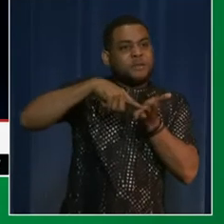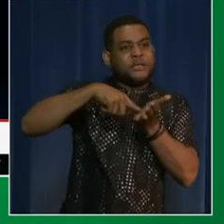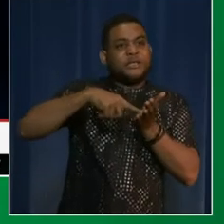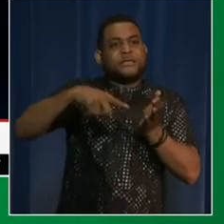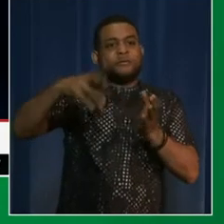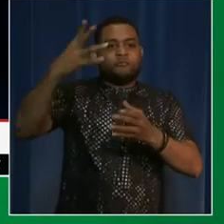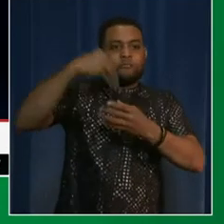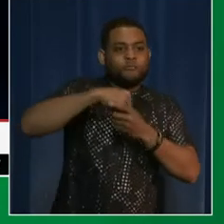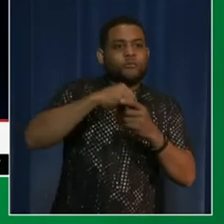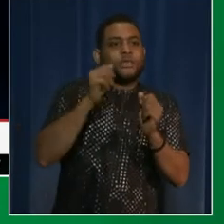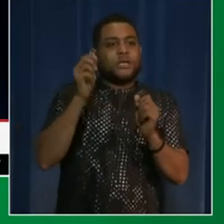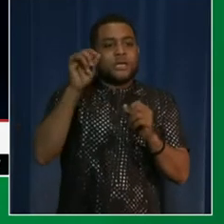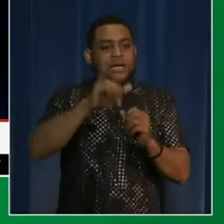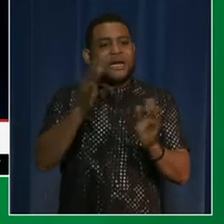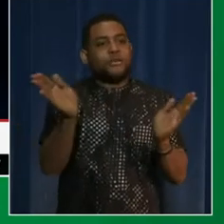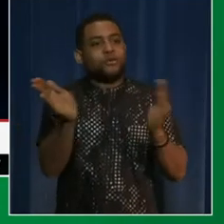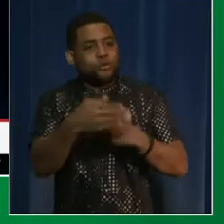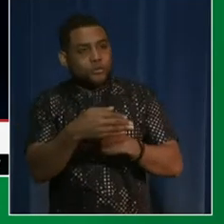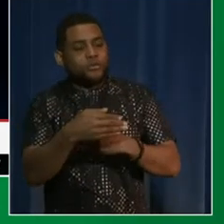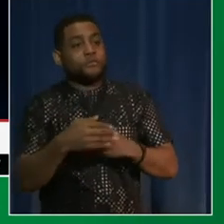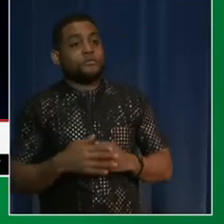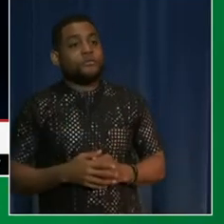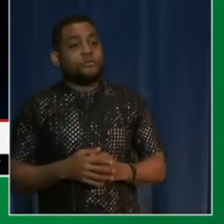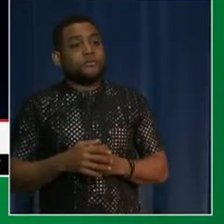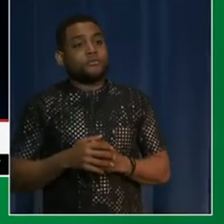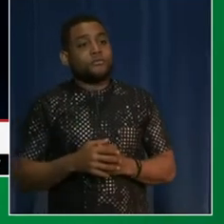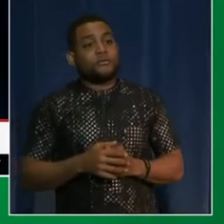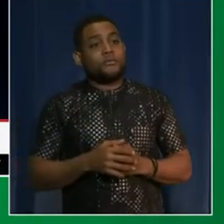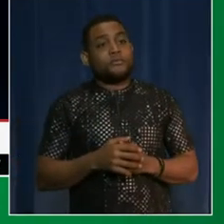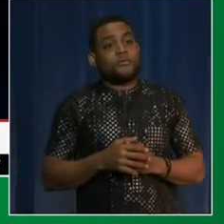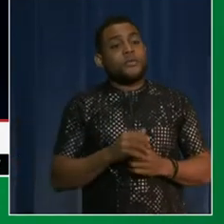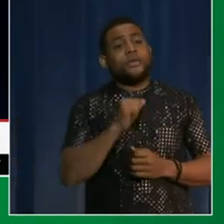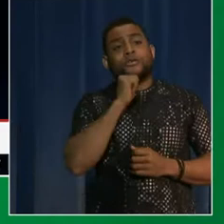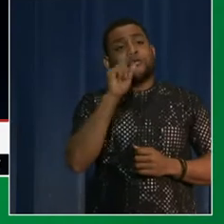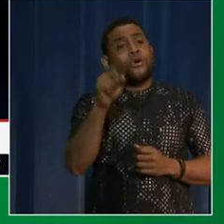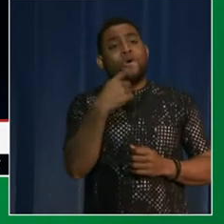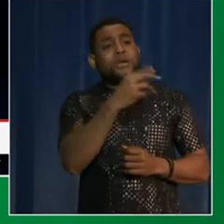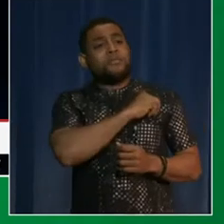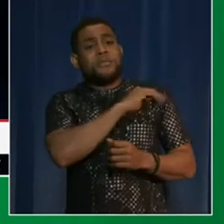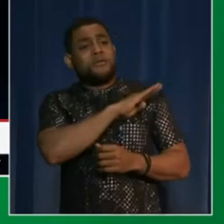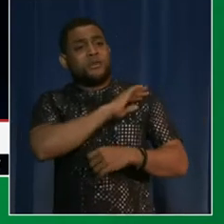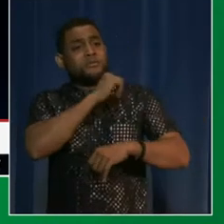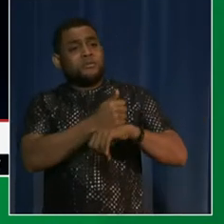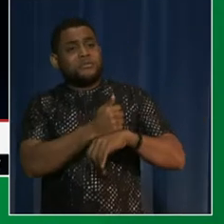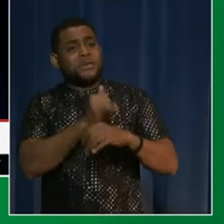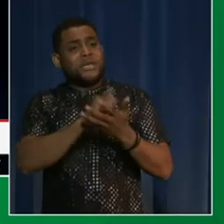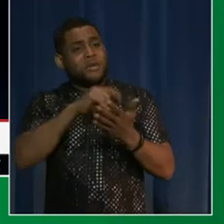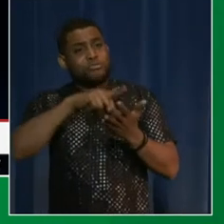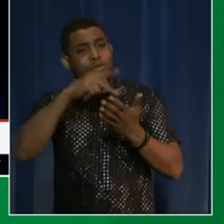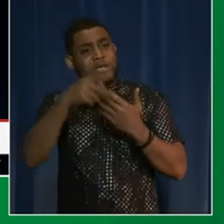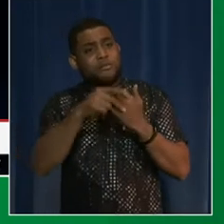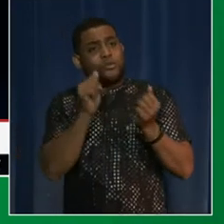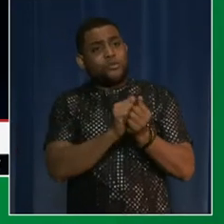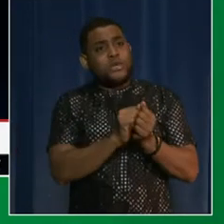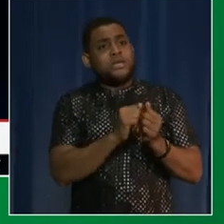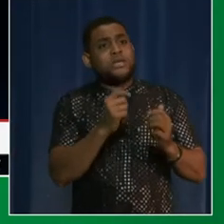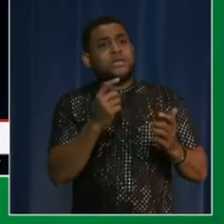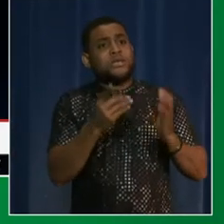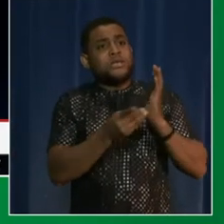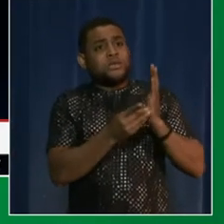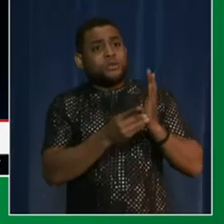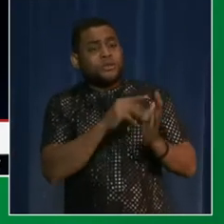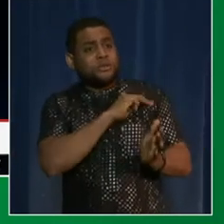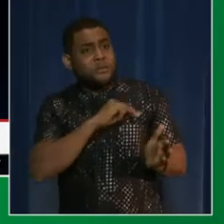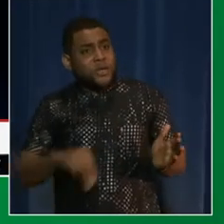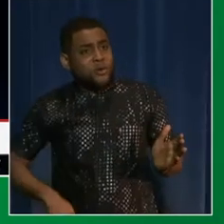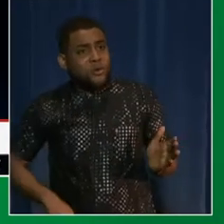And I'm thrilled that not only has the mayor established that program with Deputy Mayor Falchicchio and the teams, but we've